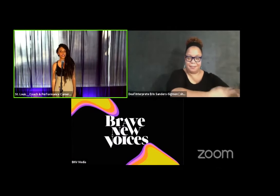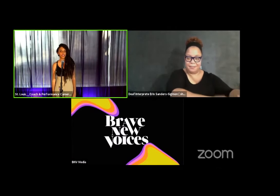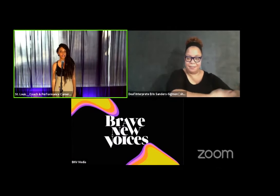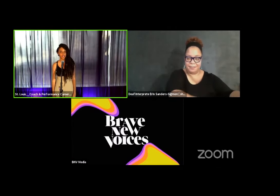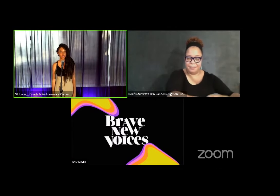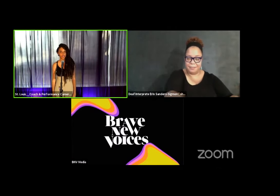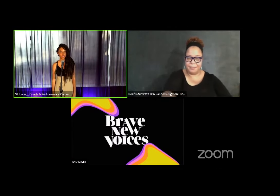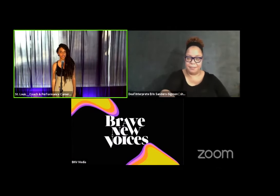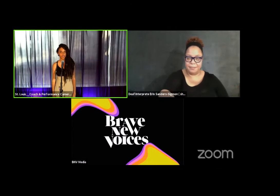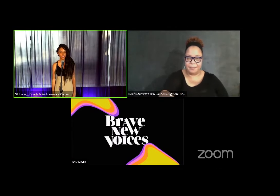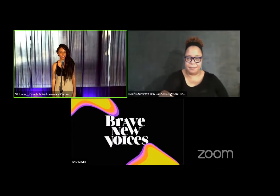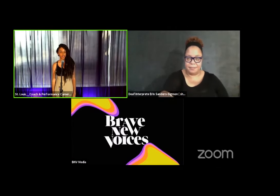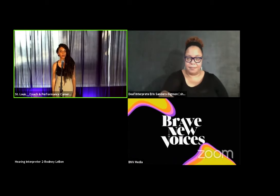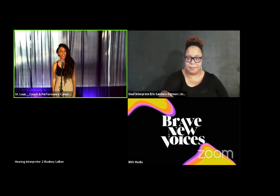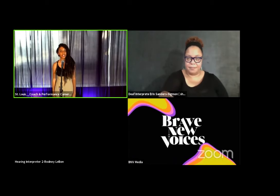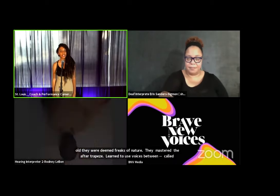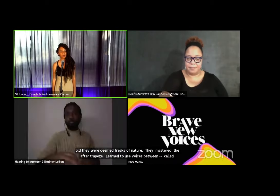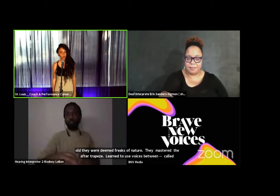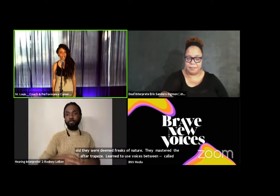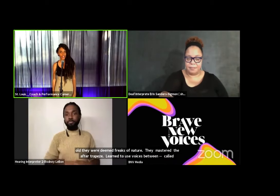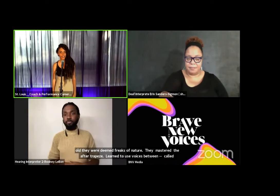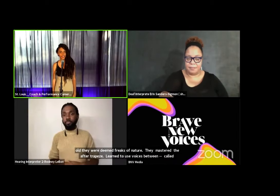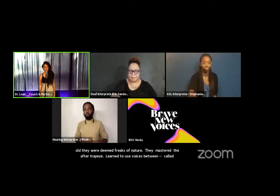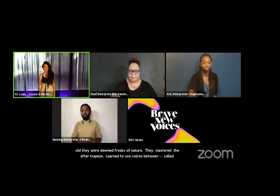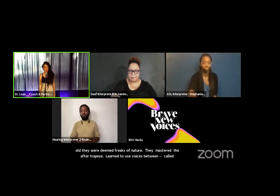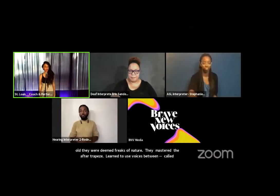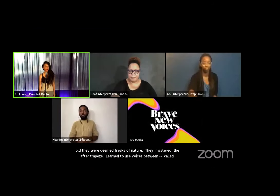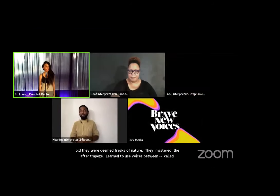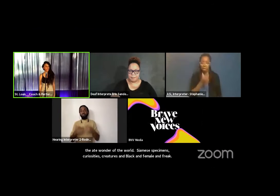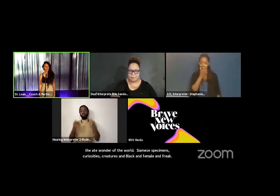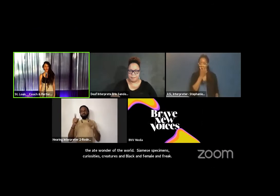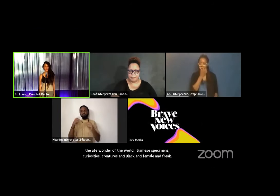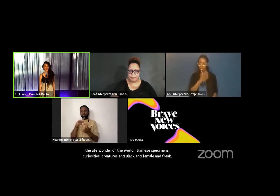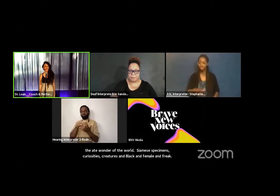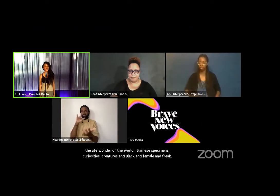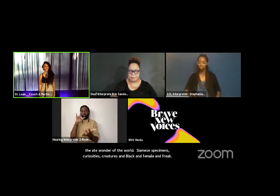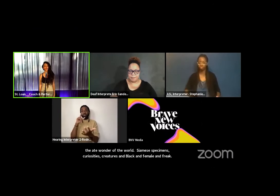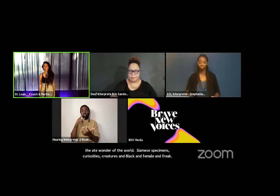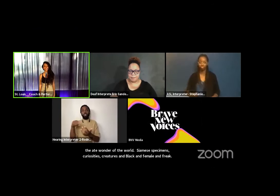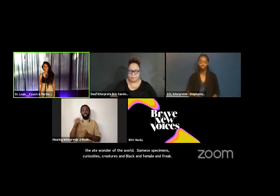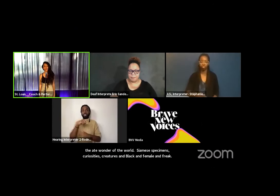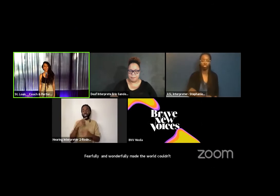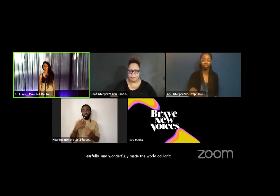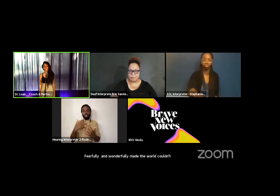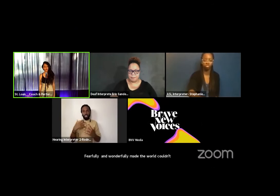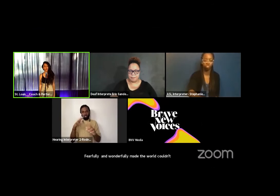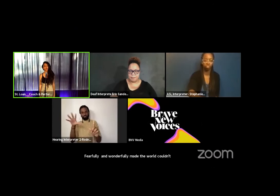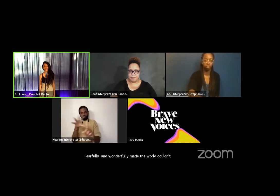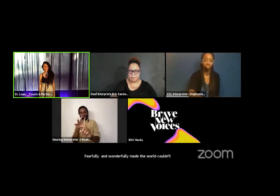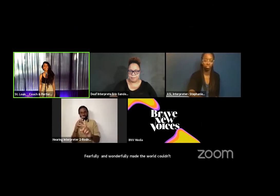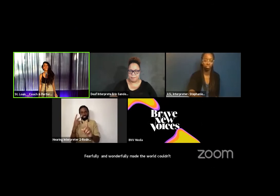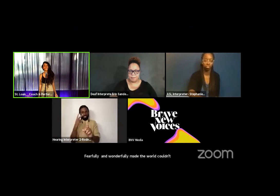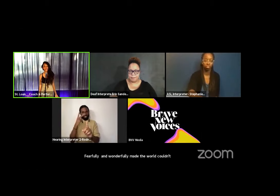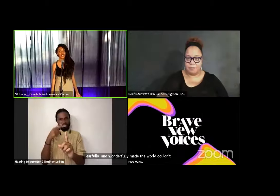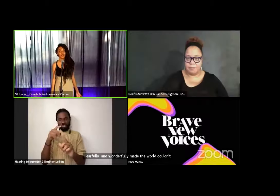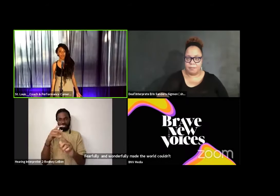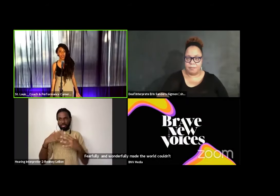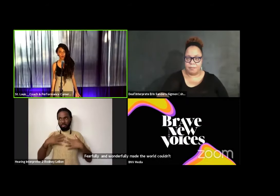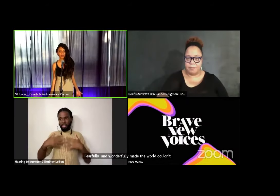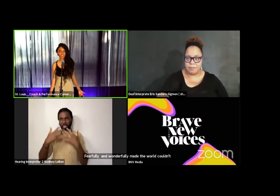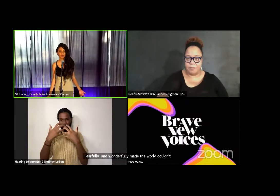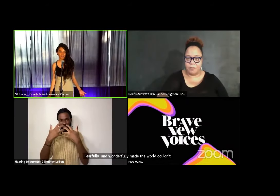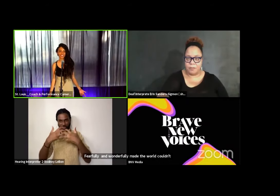their excellence, so they exploited it. Paraded around a freak show, getting tangled in the tightrope more chains. Their